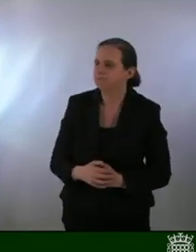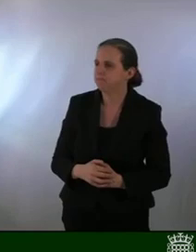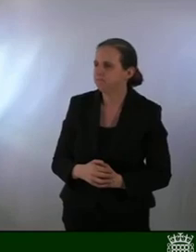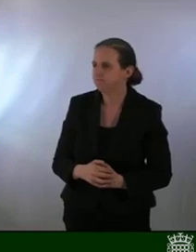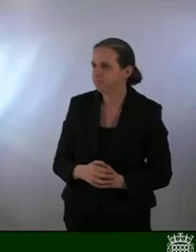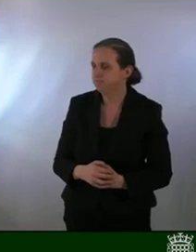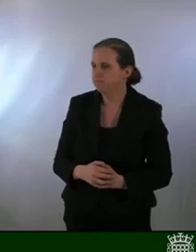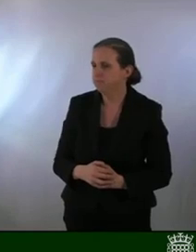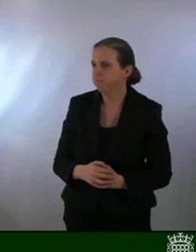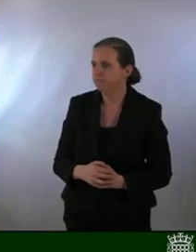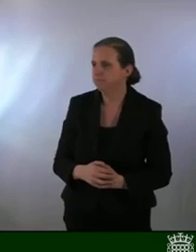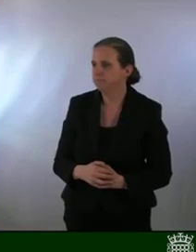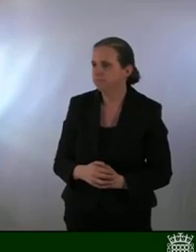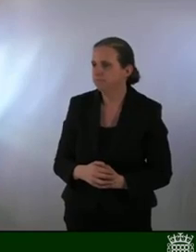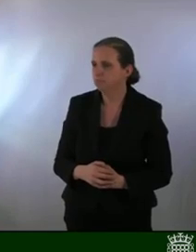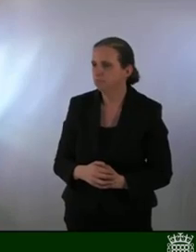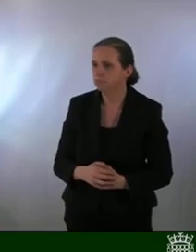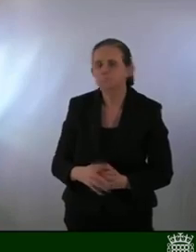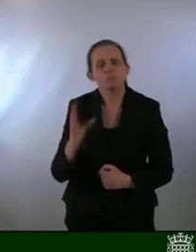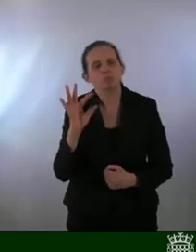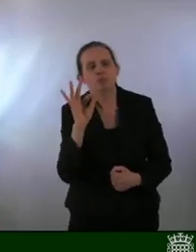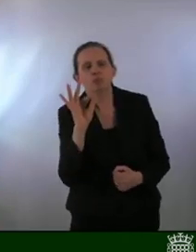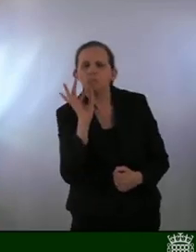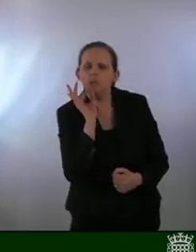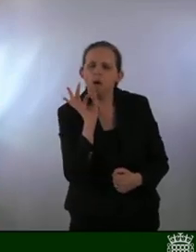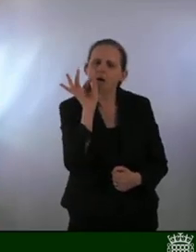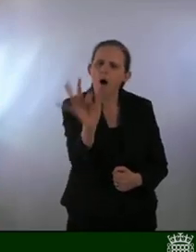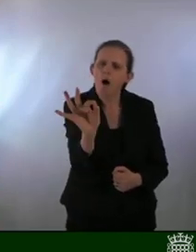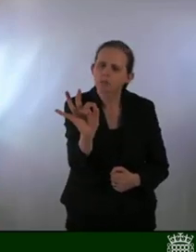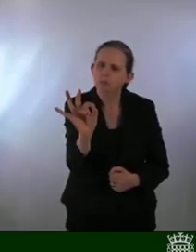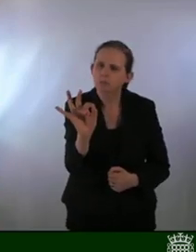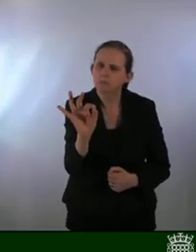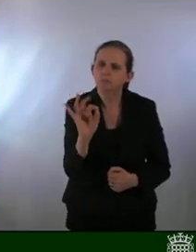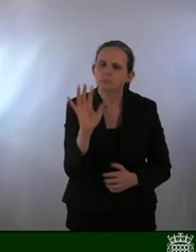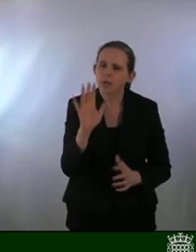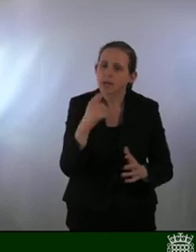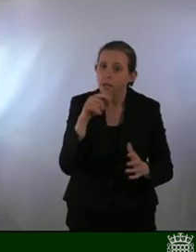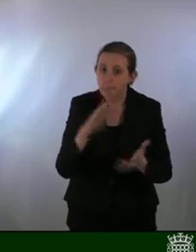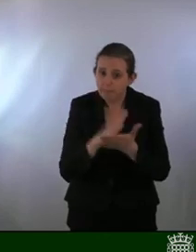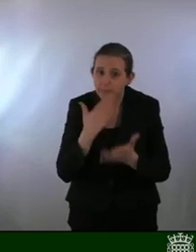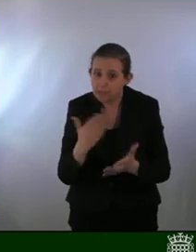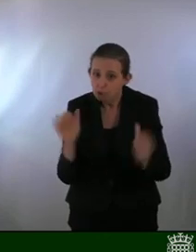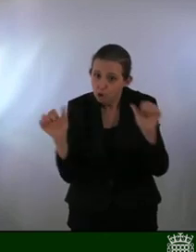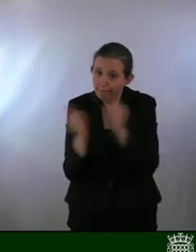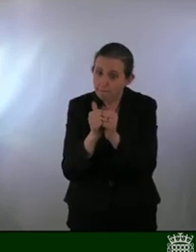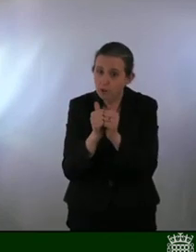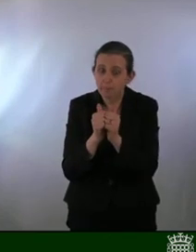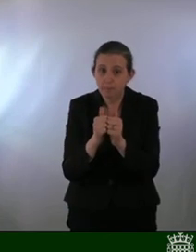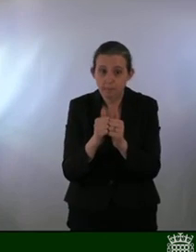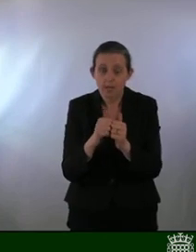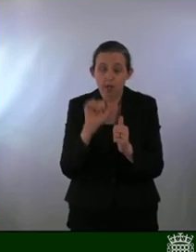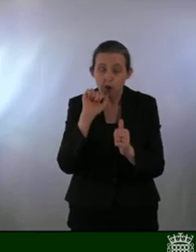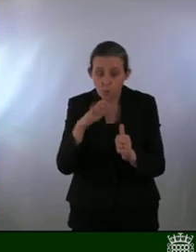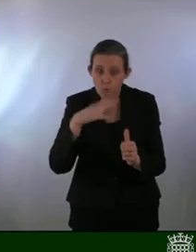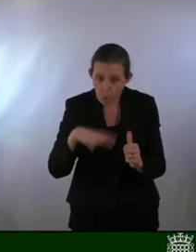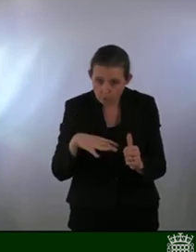State confirm that it is now the government's wish, subject to capacity being available, to test all those with